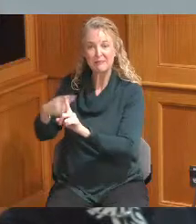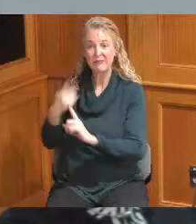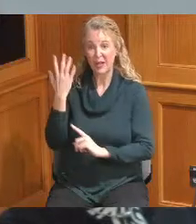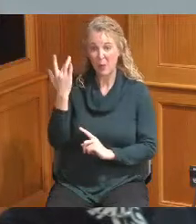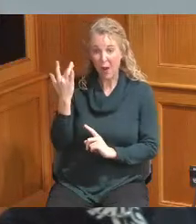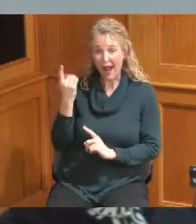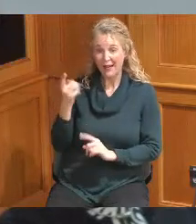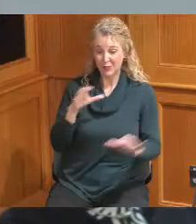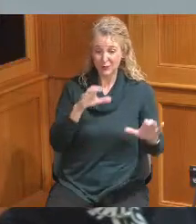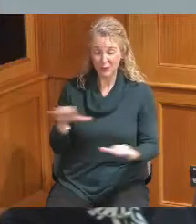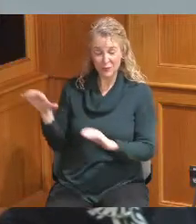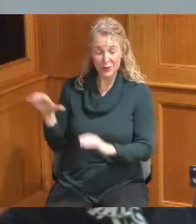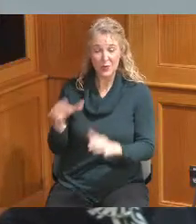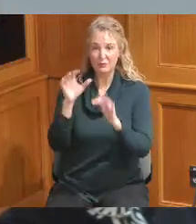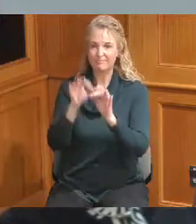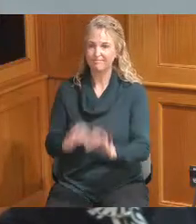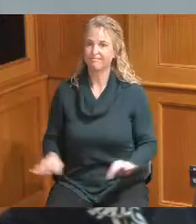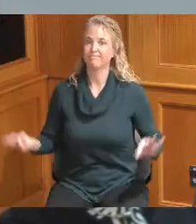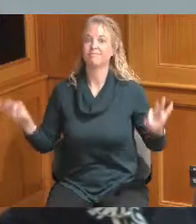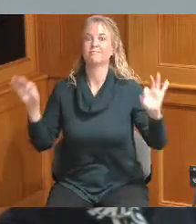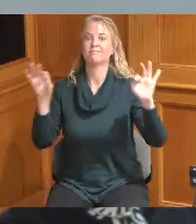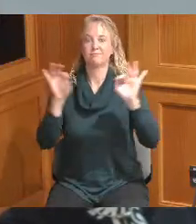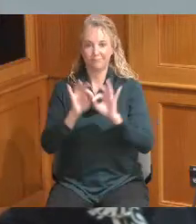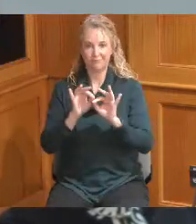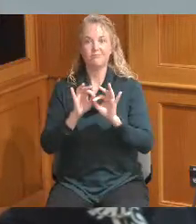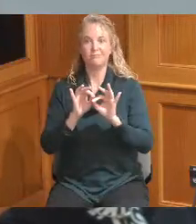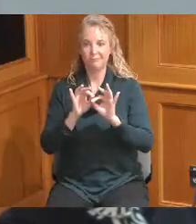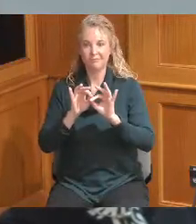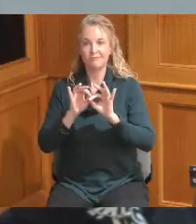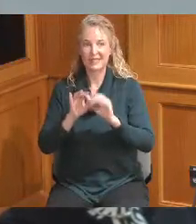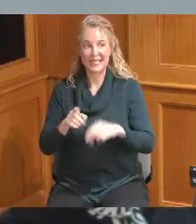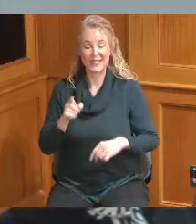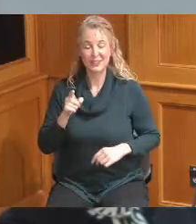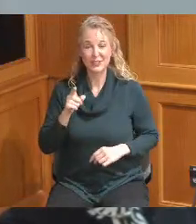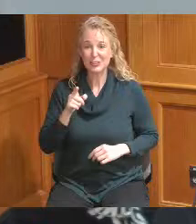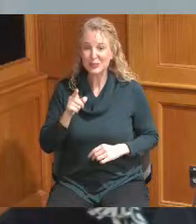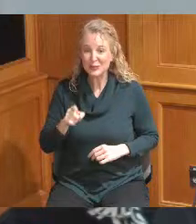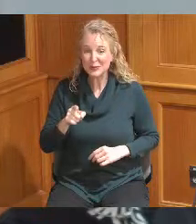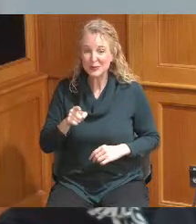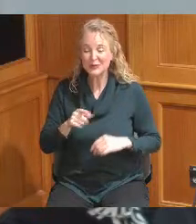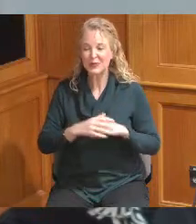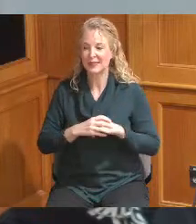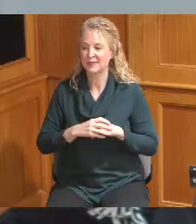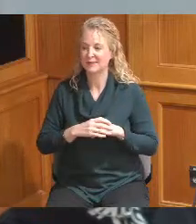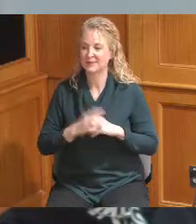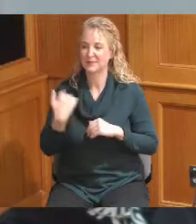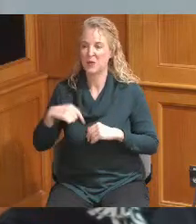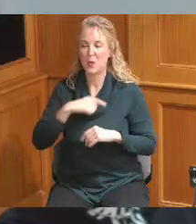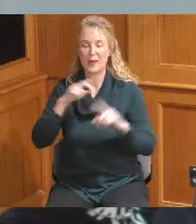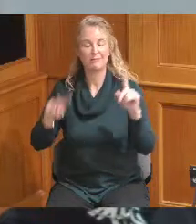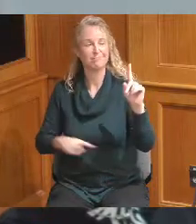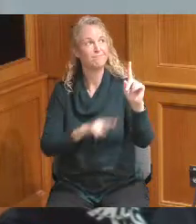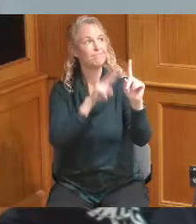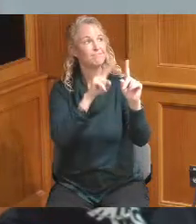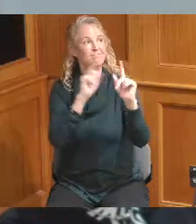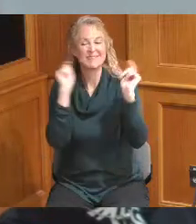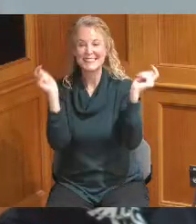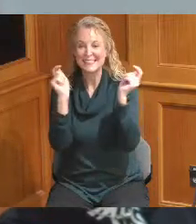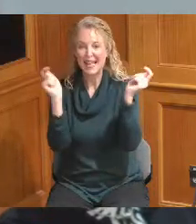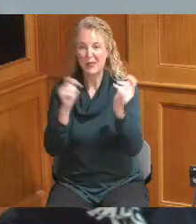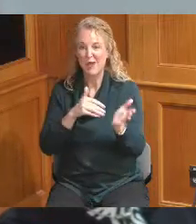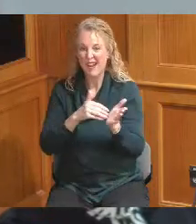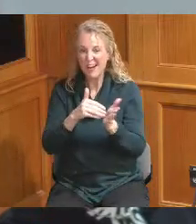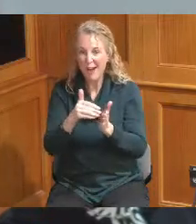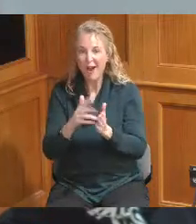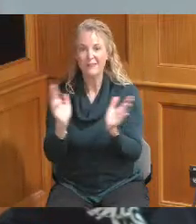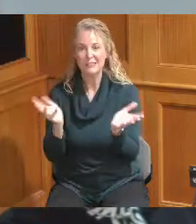you're doing is so important to the citizens of this community. And you are somebody that we celebrate and we talk about by way